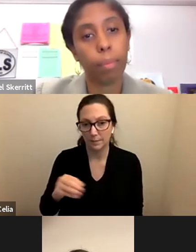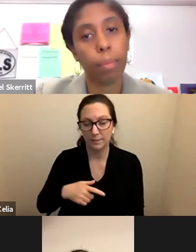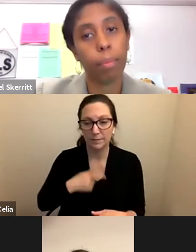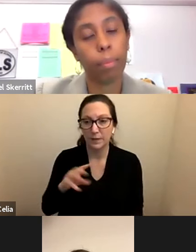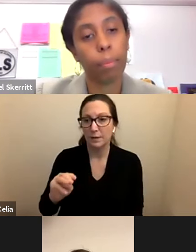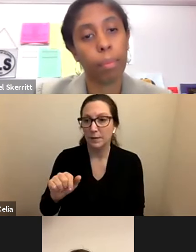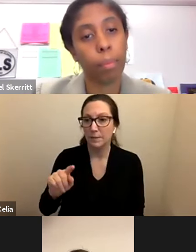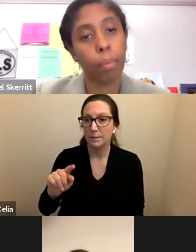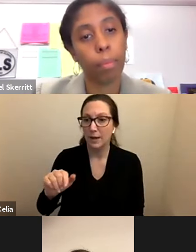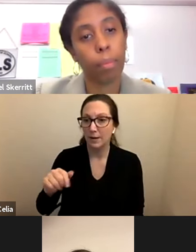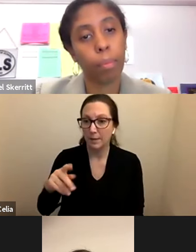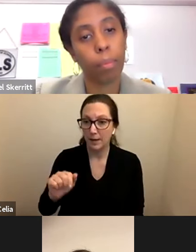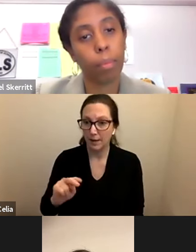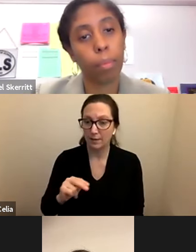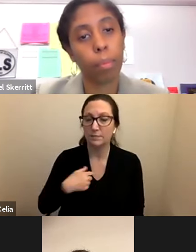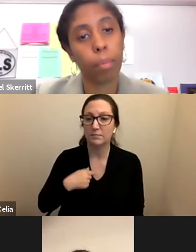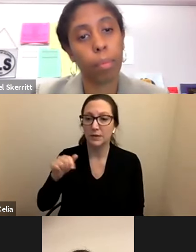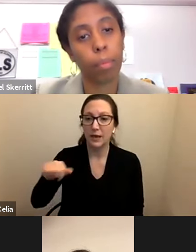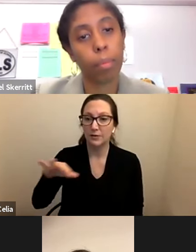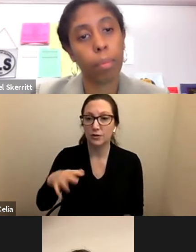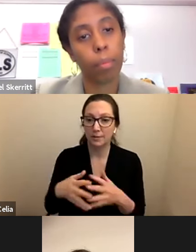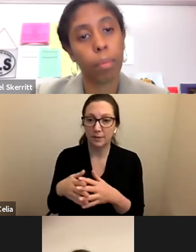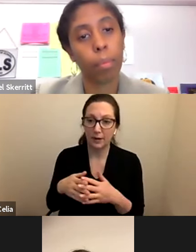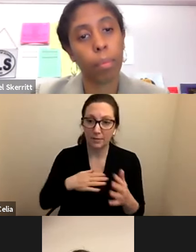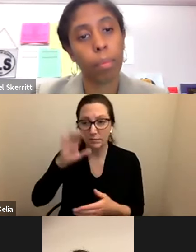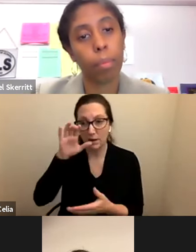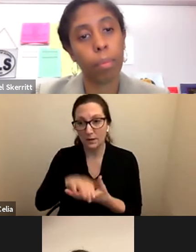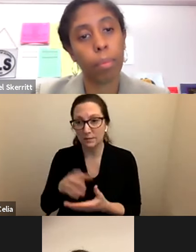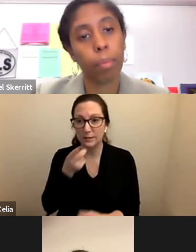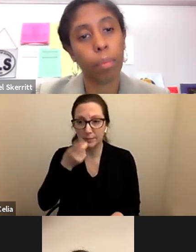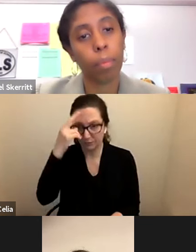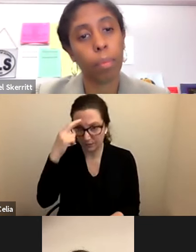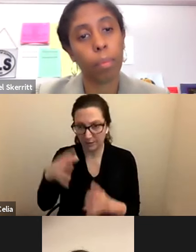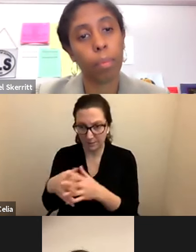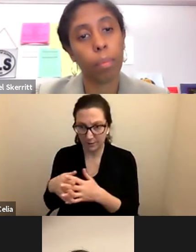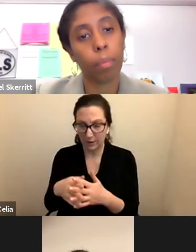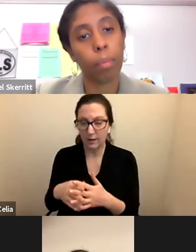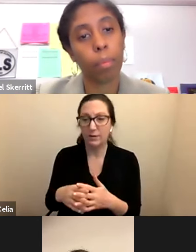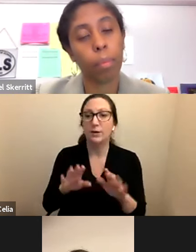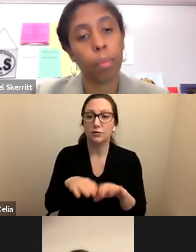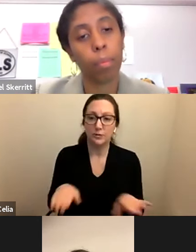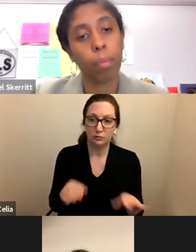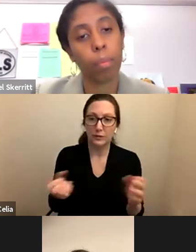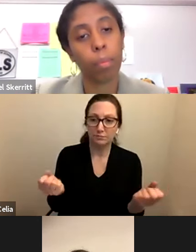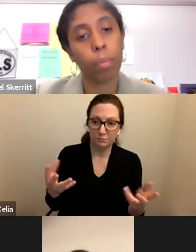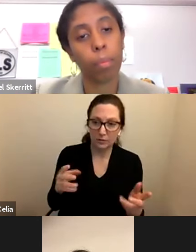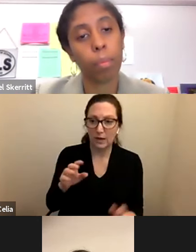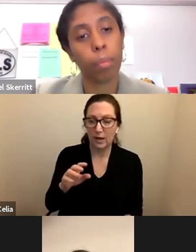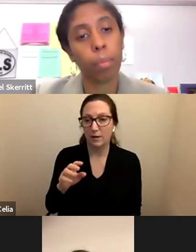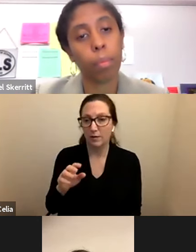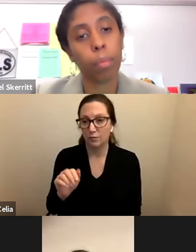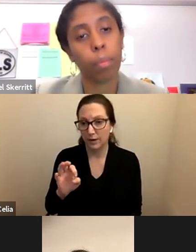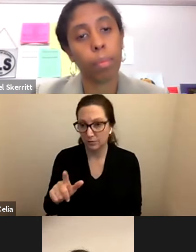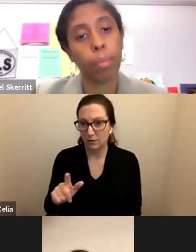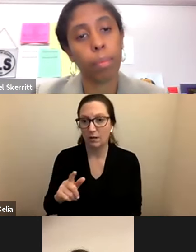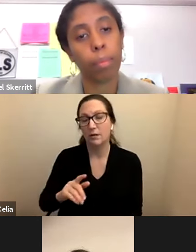I identify as Asian American. My husband is Dominican American. Our children are multiracial. Our son is a sophomore